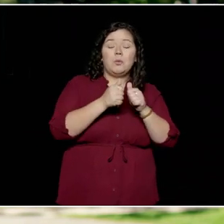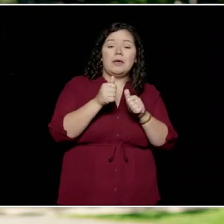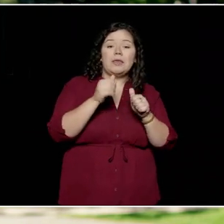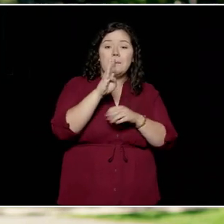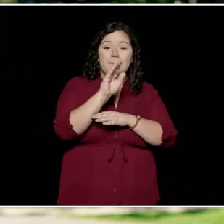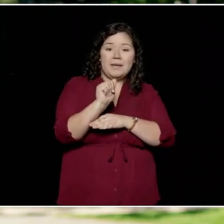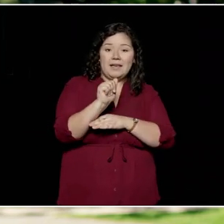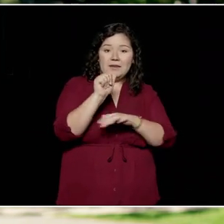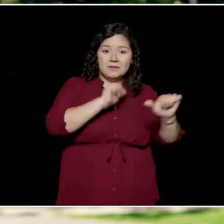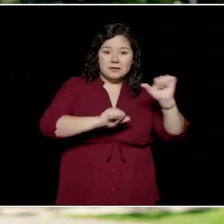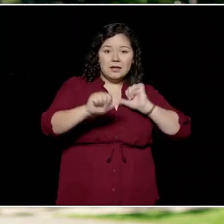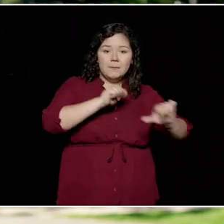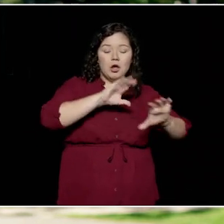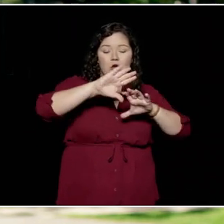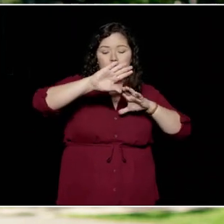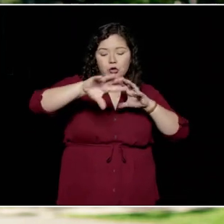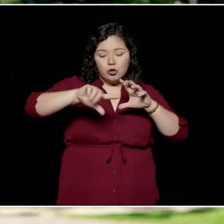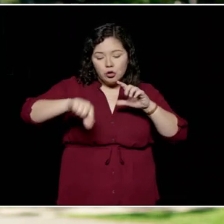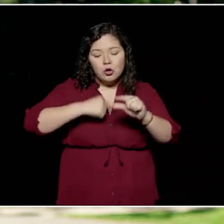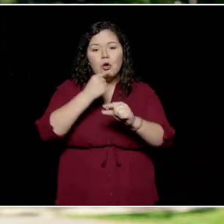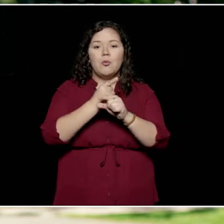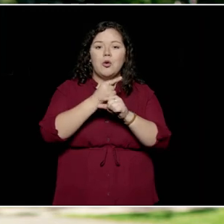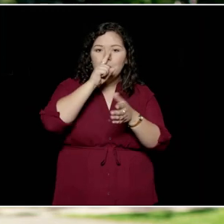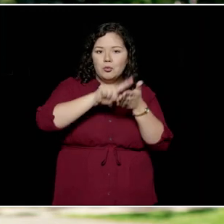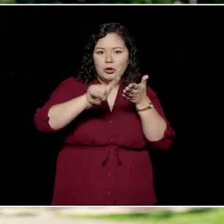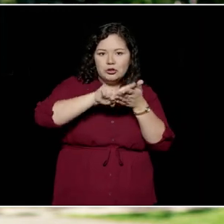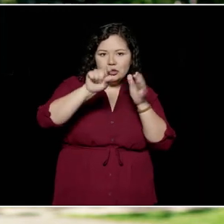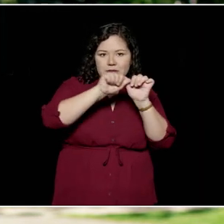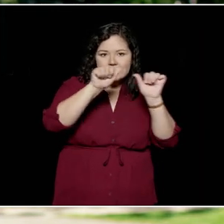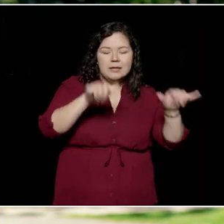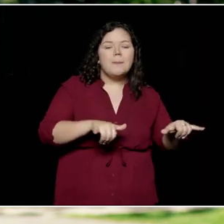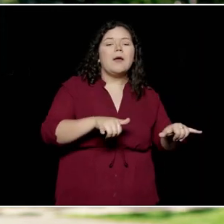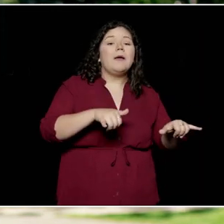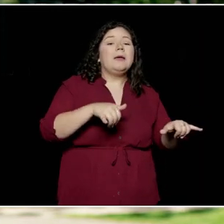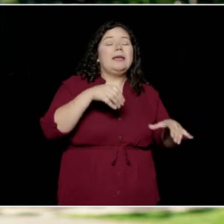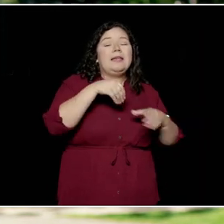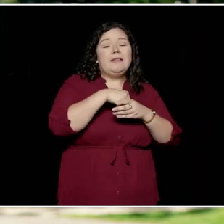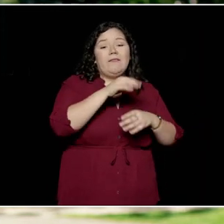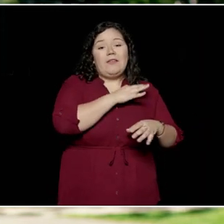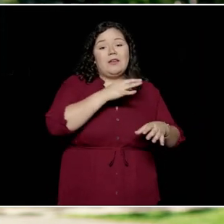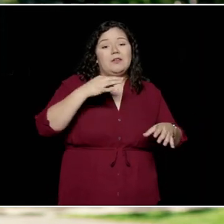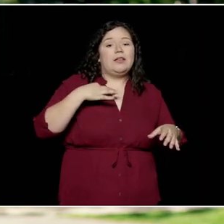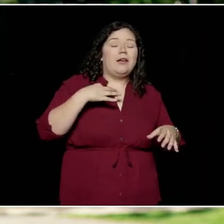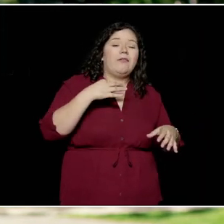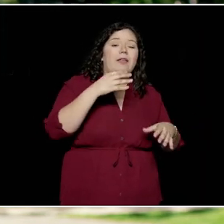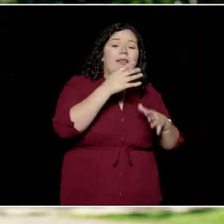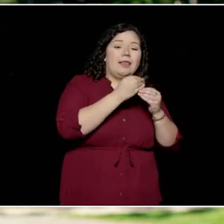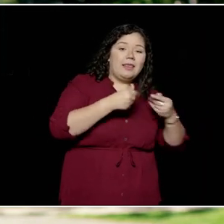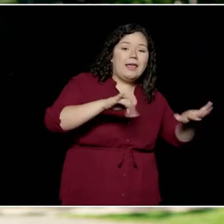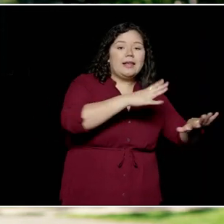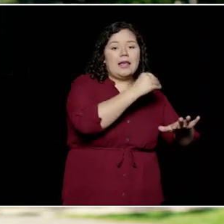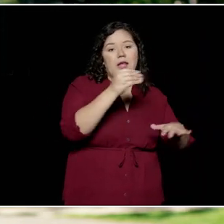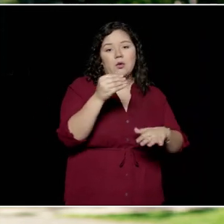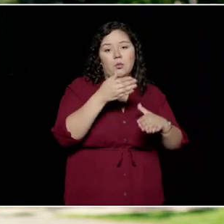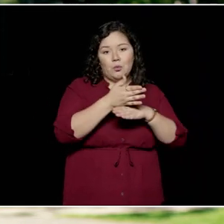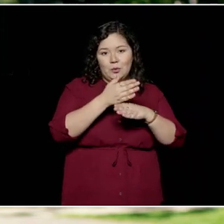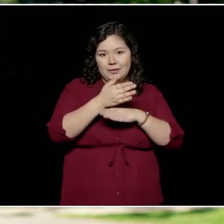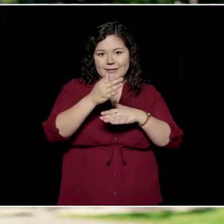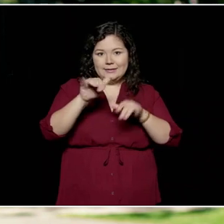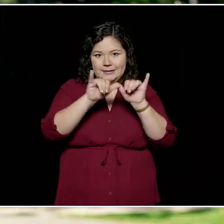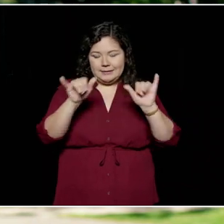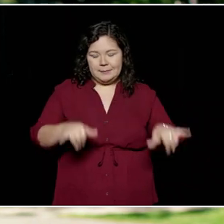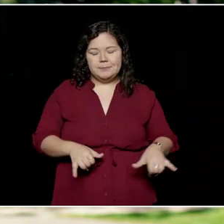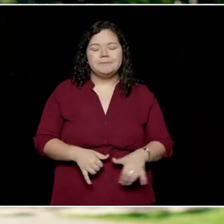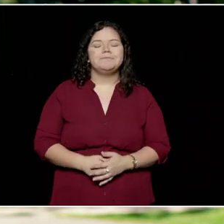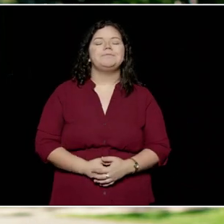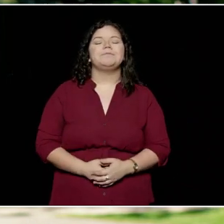my name. Today, I am graduating with a Bachelor of Science, Global Research Systems, in the Faculty of Land and Food